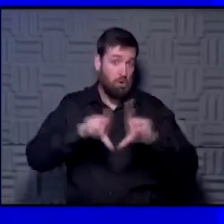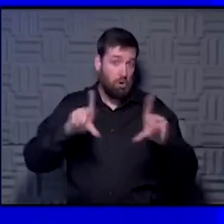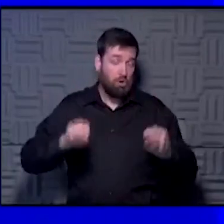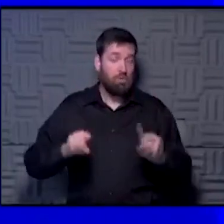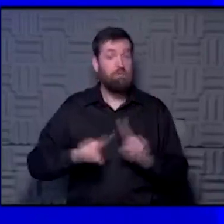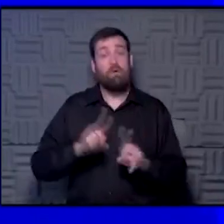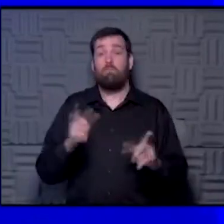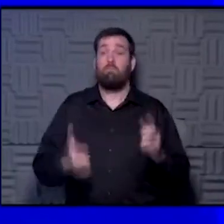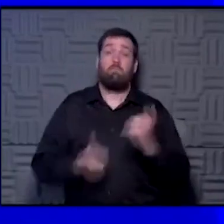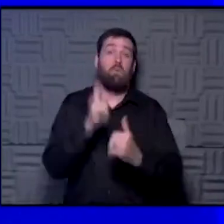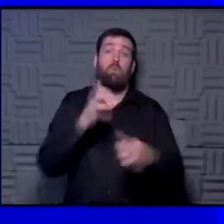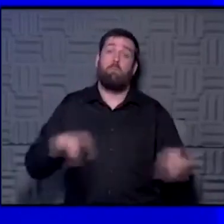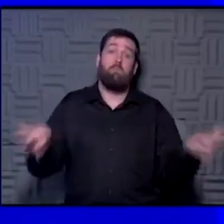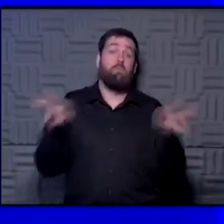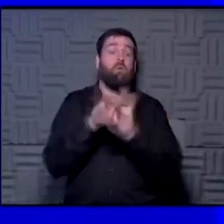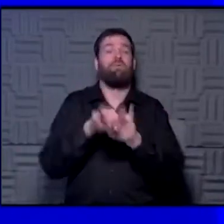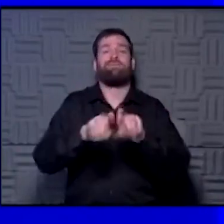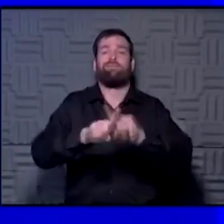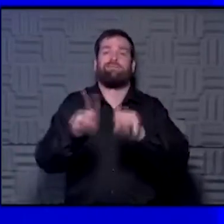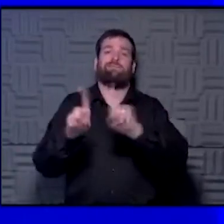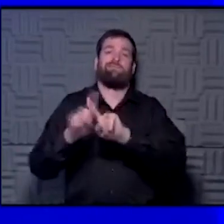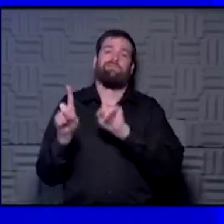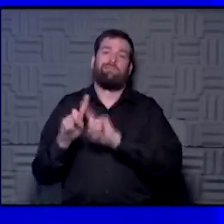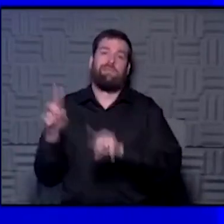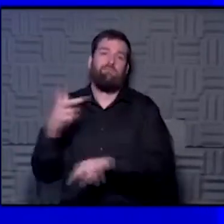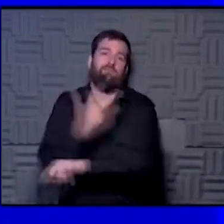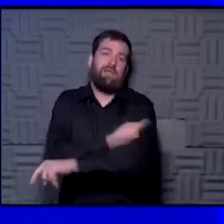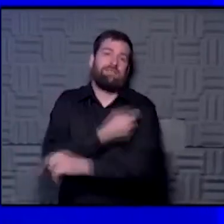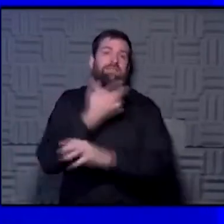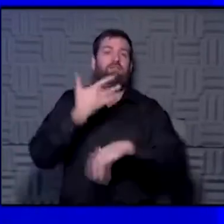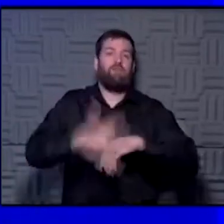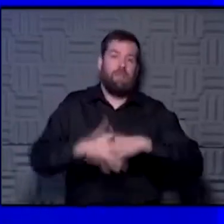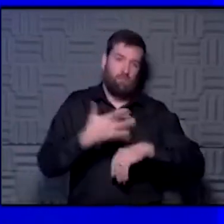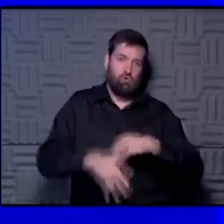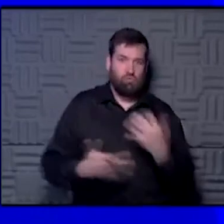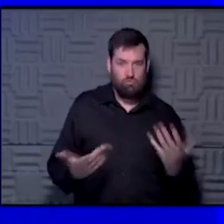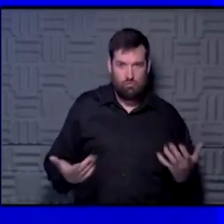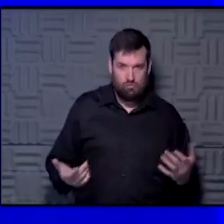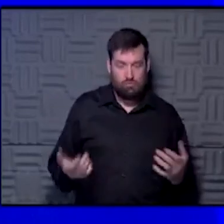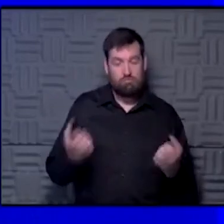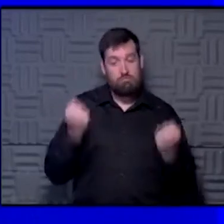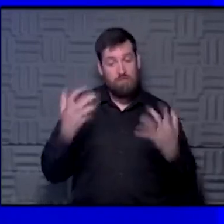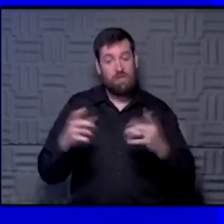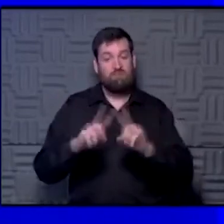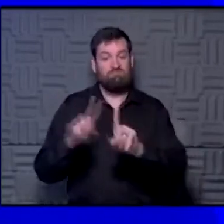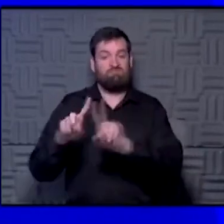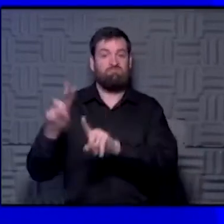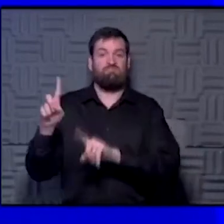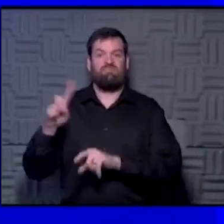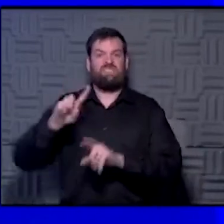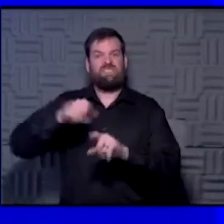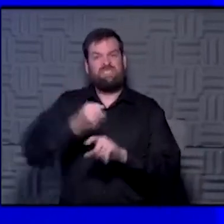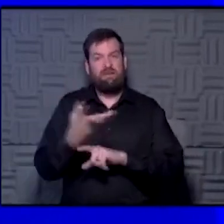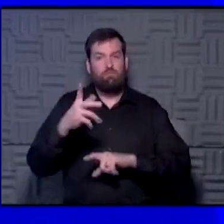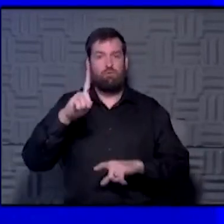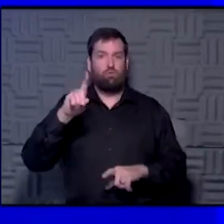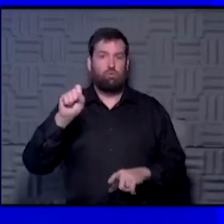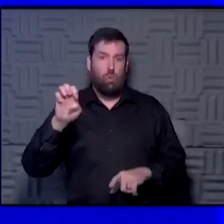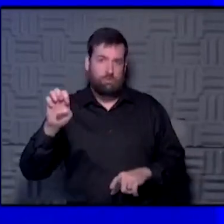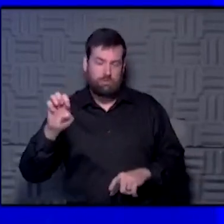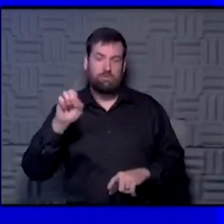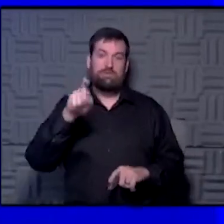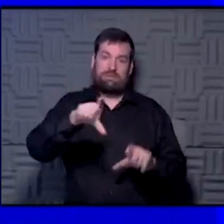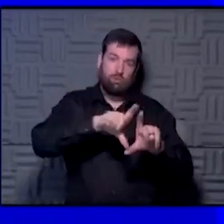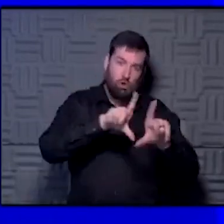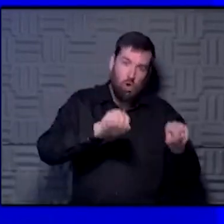more important because there will be different vaccines on the market. A lot of these vaccines are going to have more than one dose, and so you're going to need that card, you're